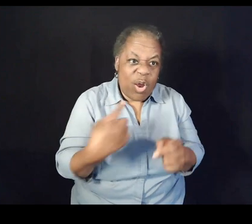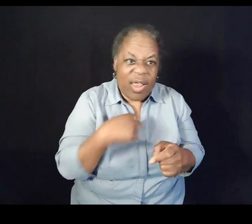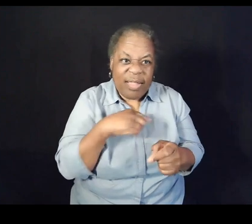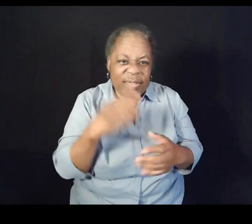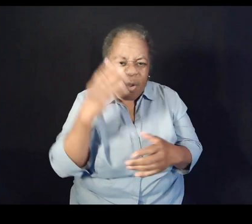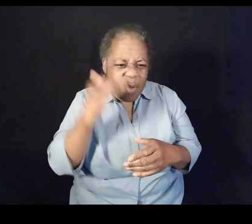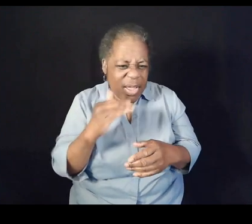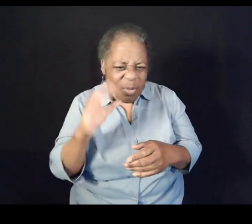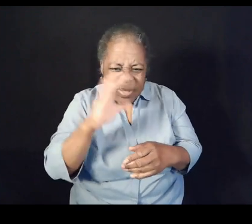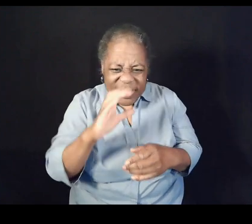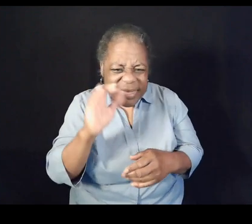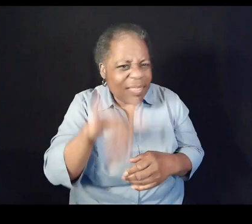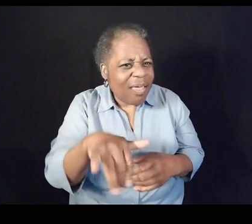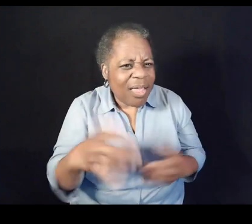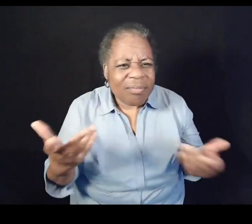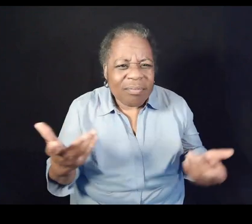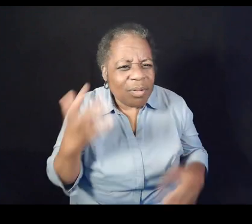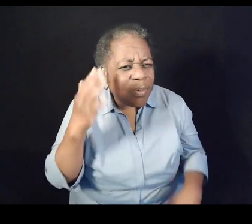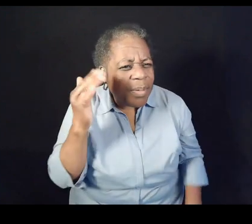them?